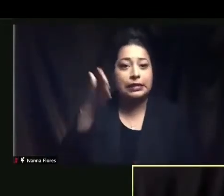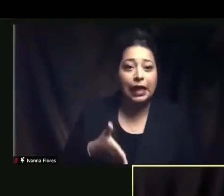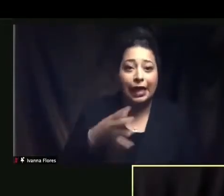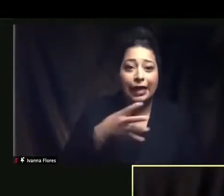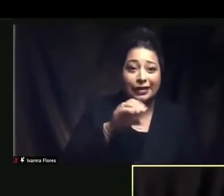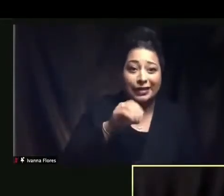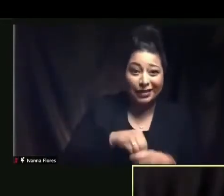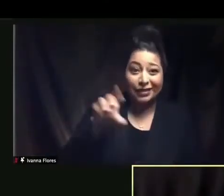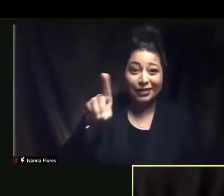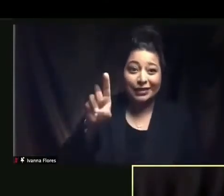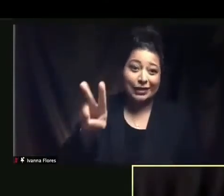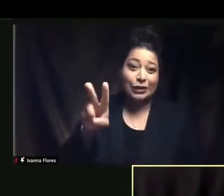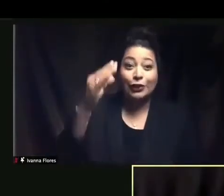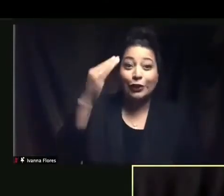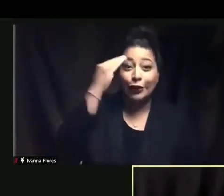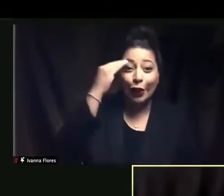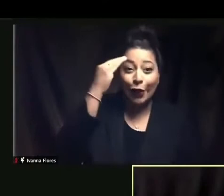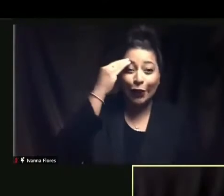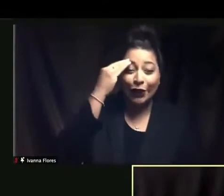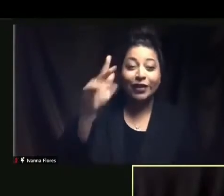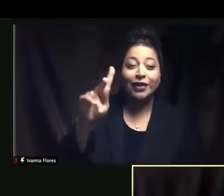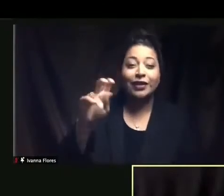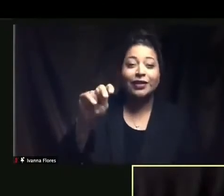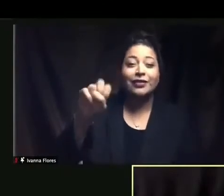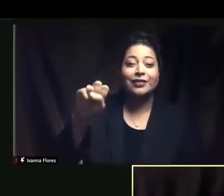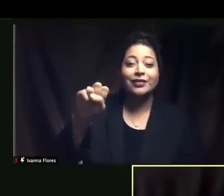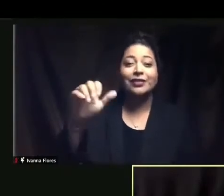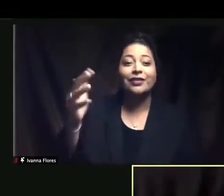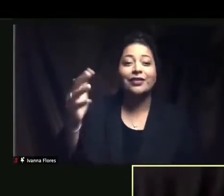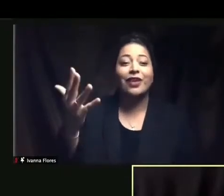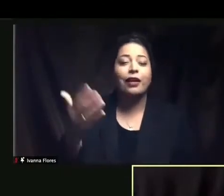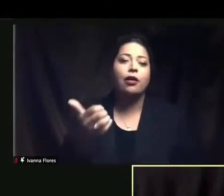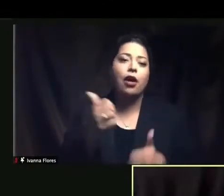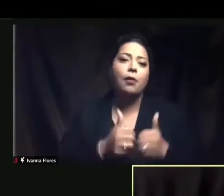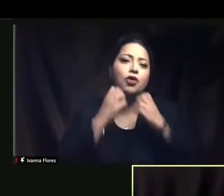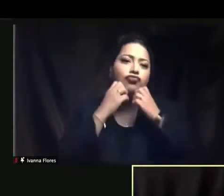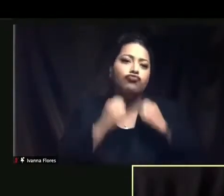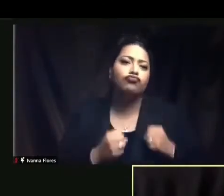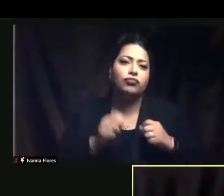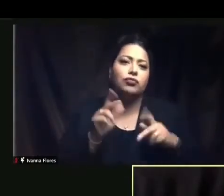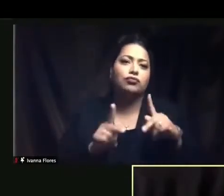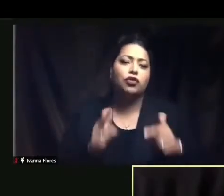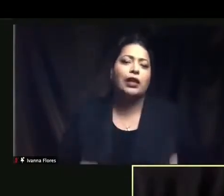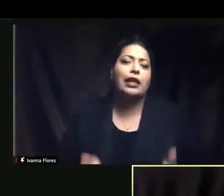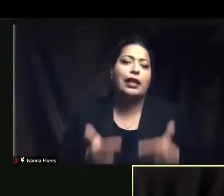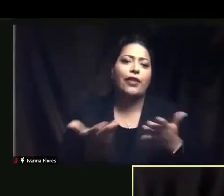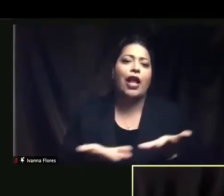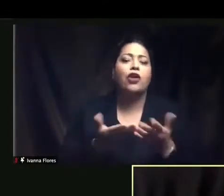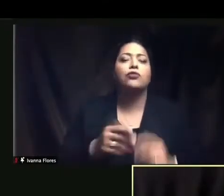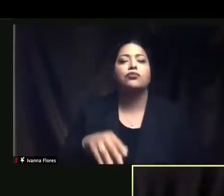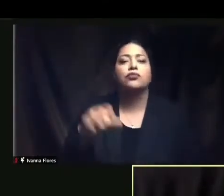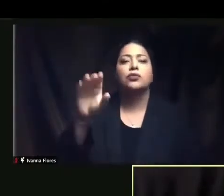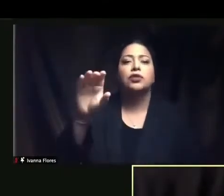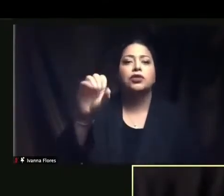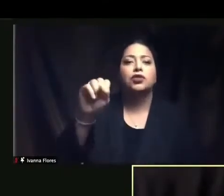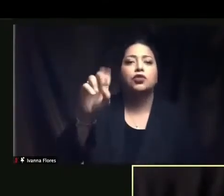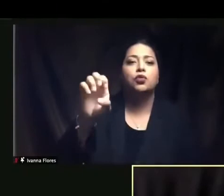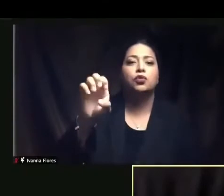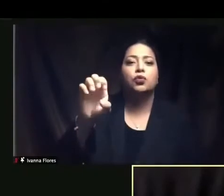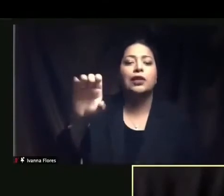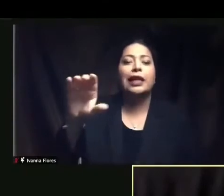2 knows Ken's Five's most beloved resident of District 2 is Sue Kalberg, and Ken's Five